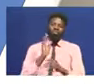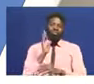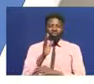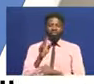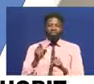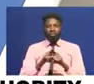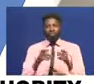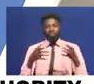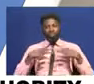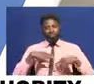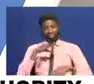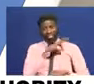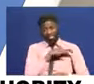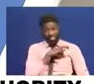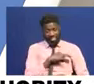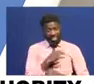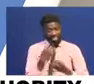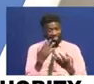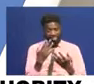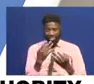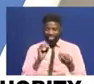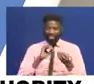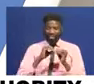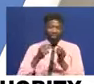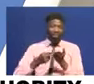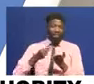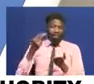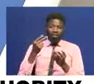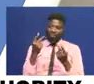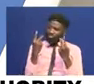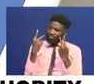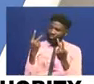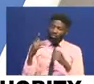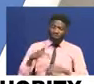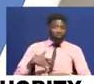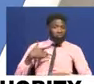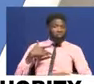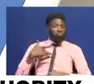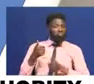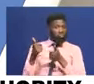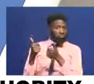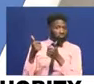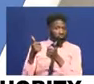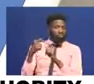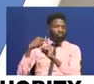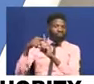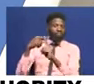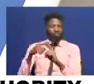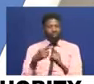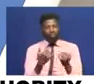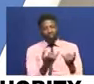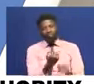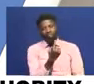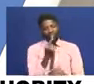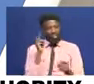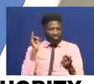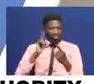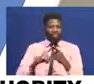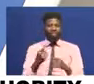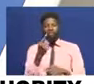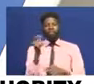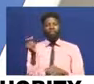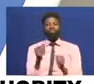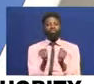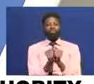their beneficiaries, you can see what numbers we're talking about. Mm-hmm. So it's looking promising. We still have, between now and 1st of October, we still have